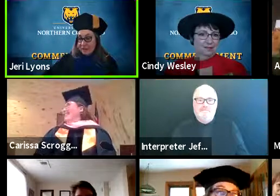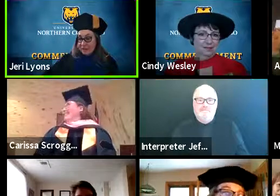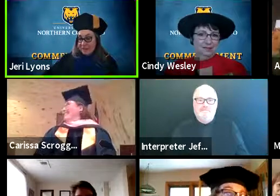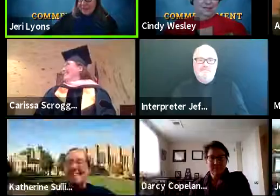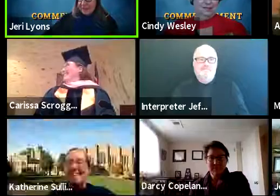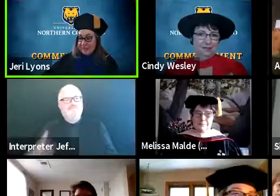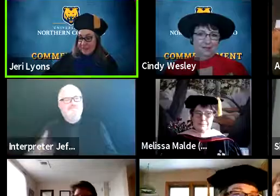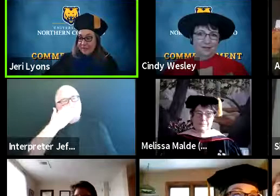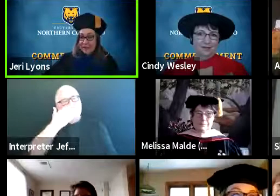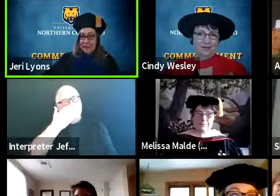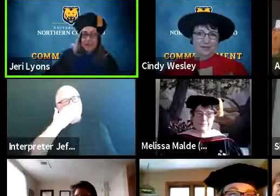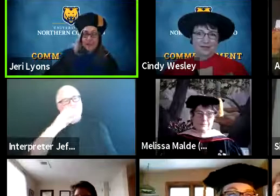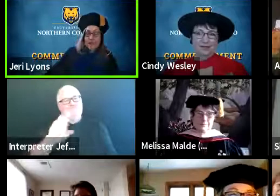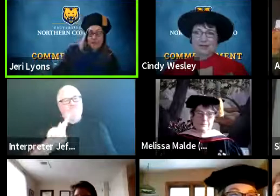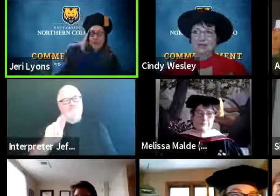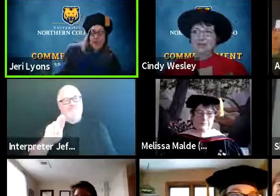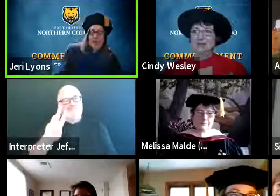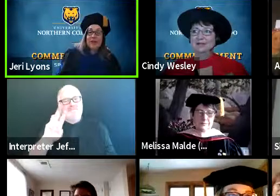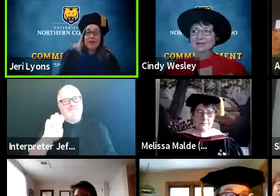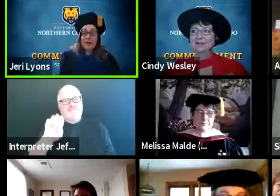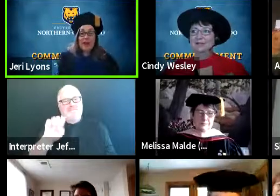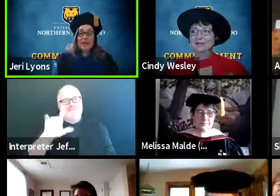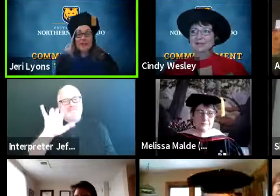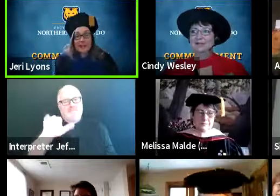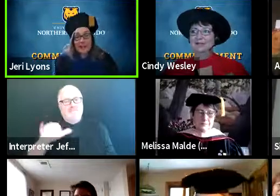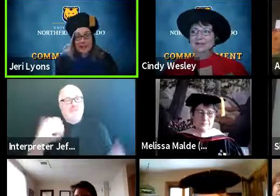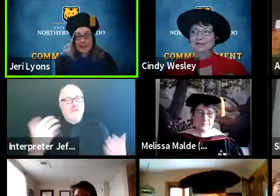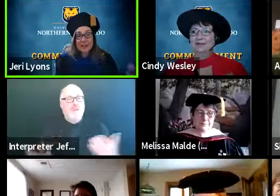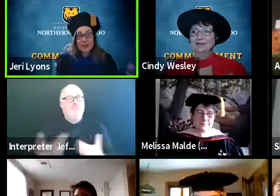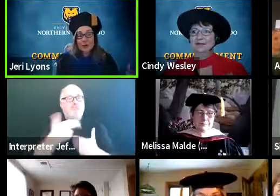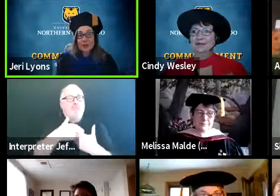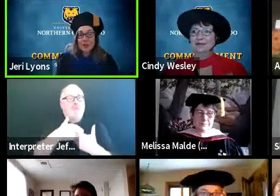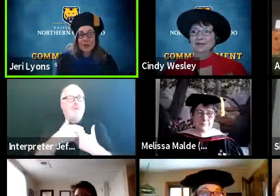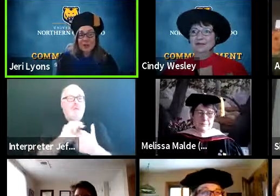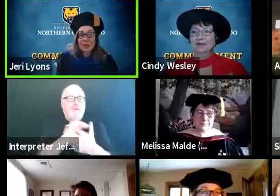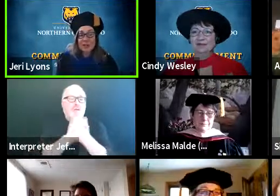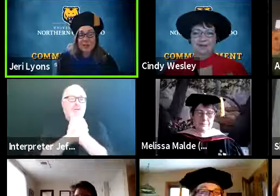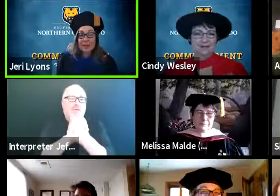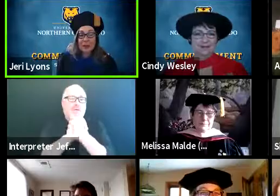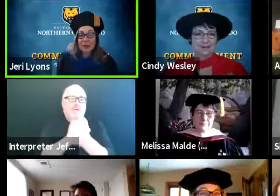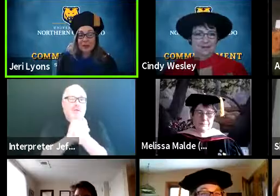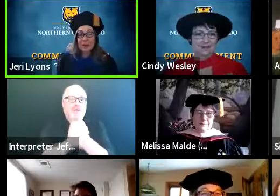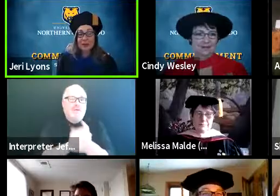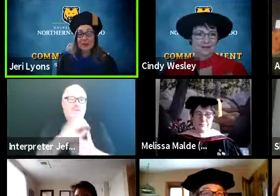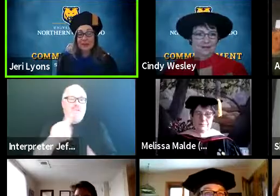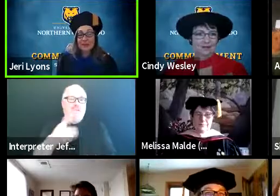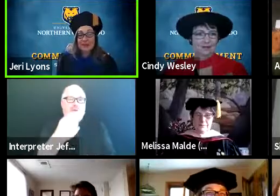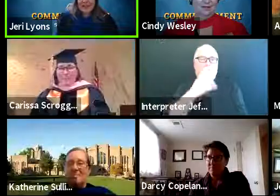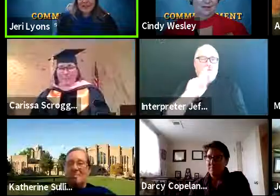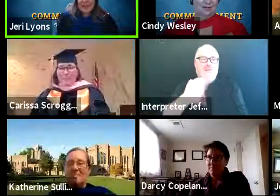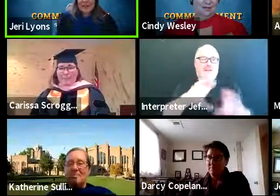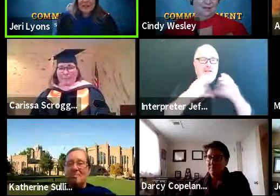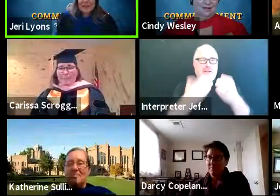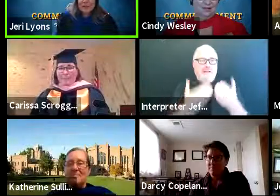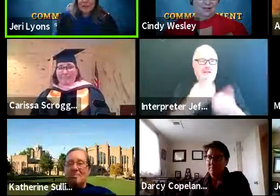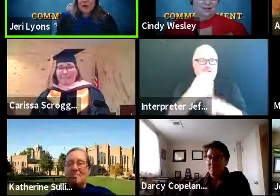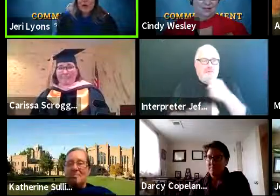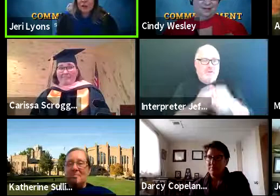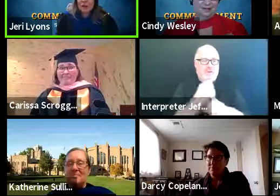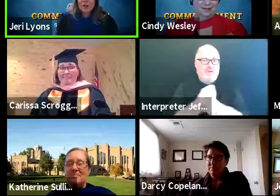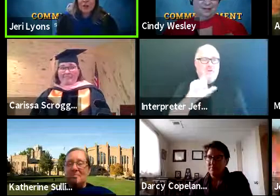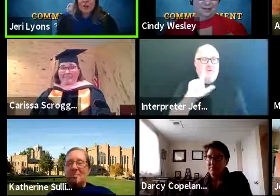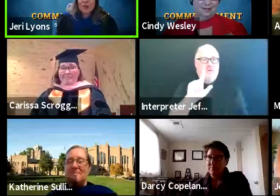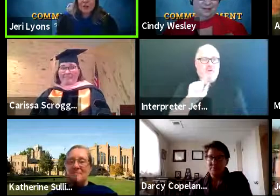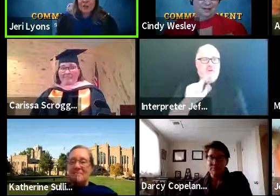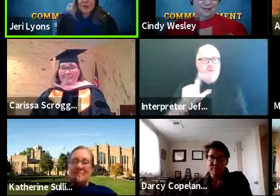Thank you, Dr. Wesley. And please join me in congratulating the doctoral class of 2021.